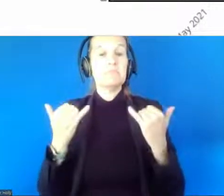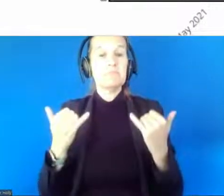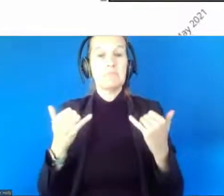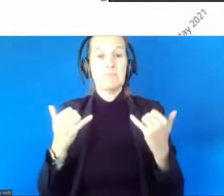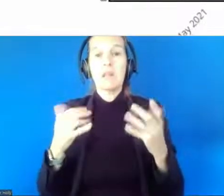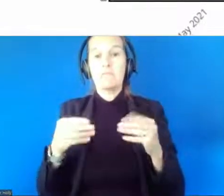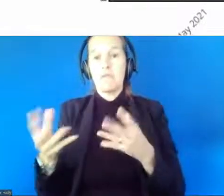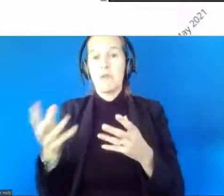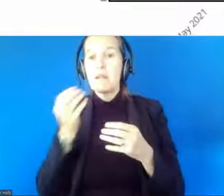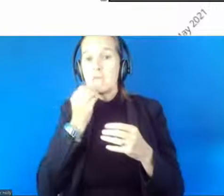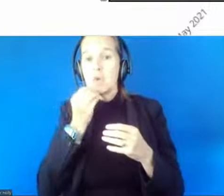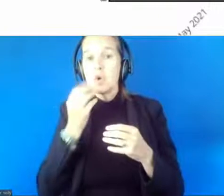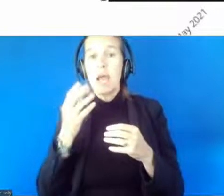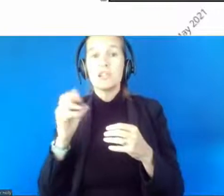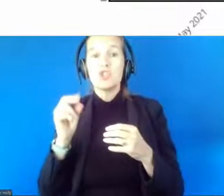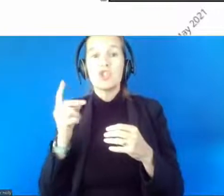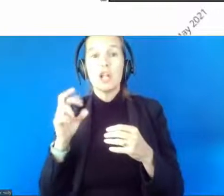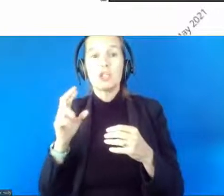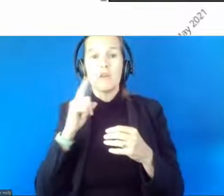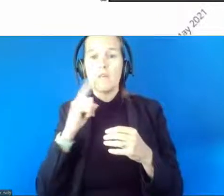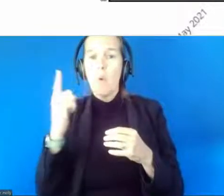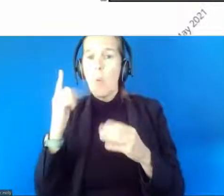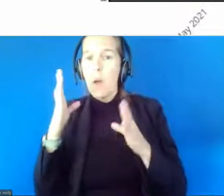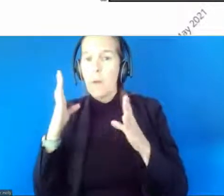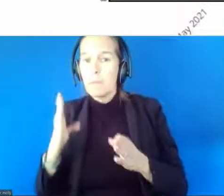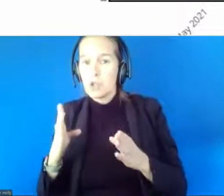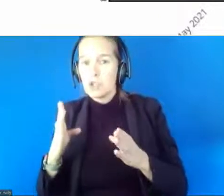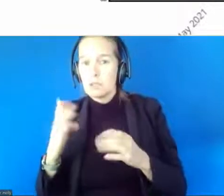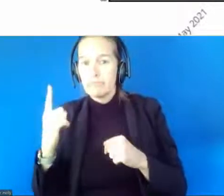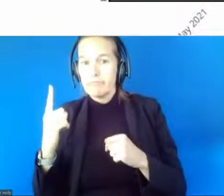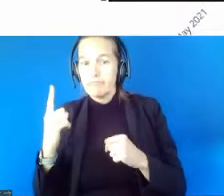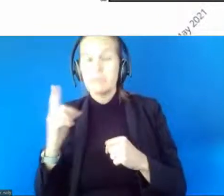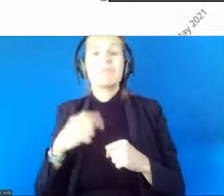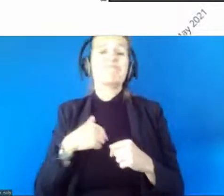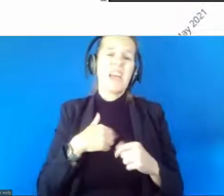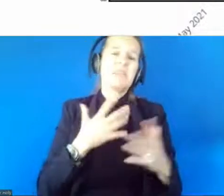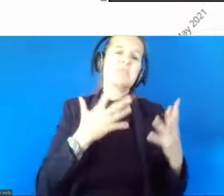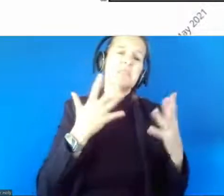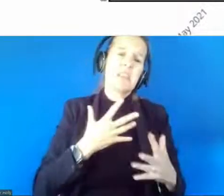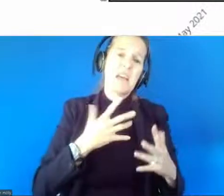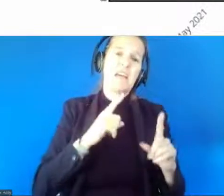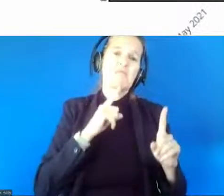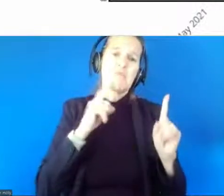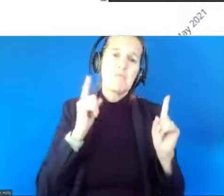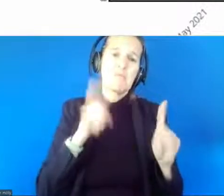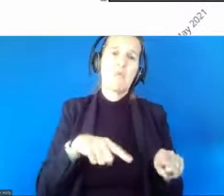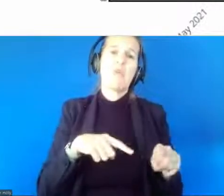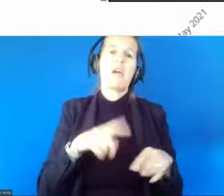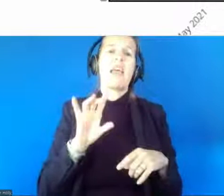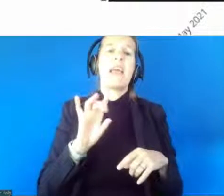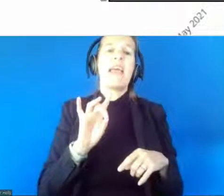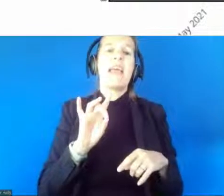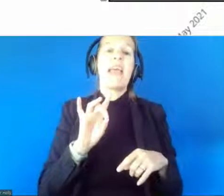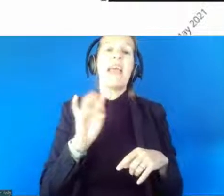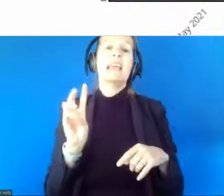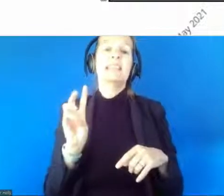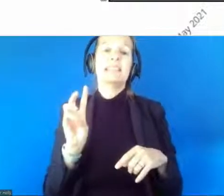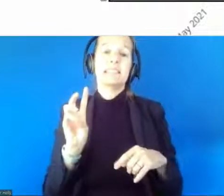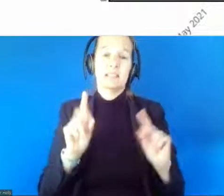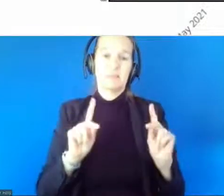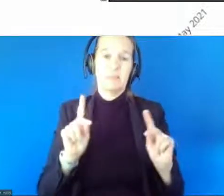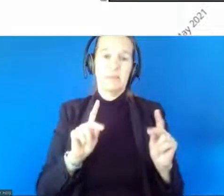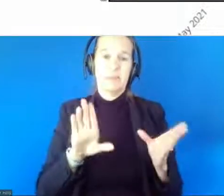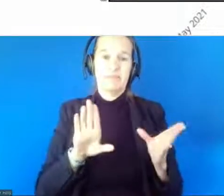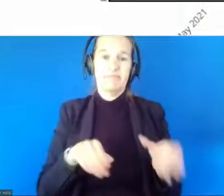food and shelter for one person. I'm sad to have to report that at this point, 86 county residents have